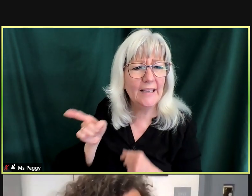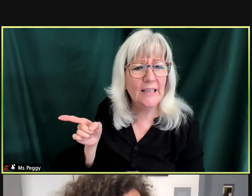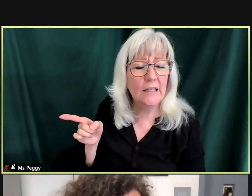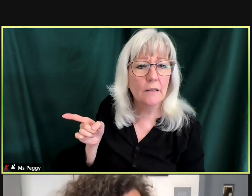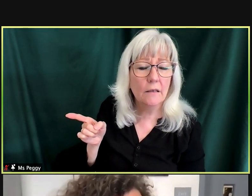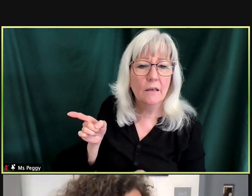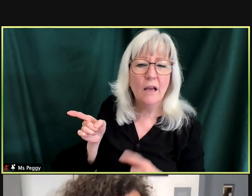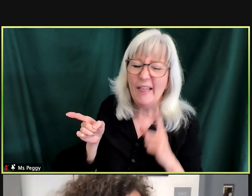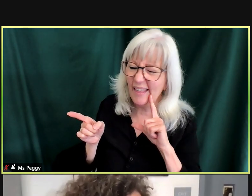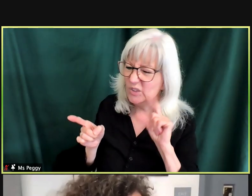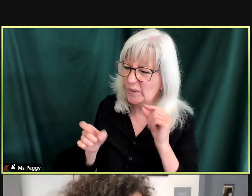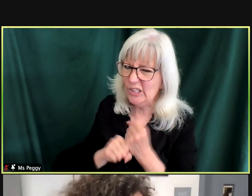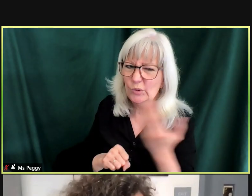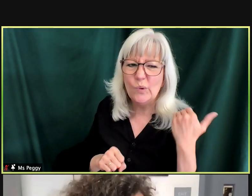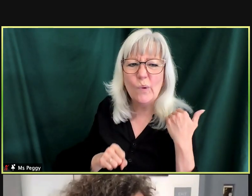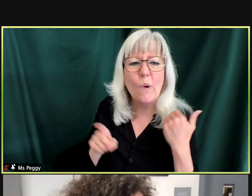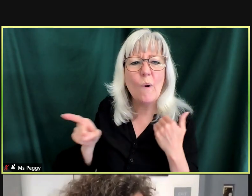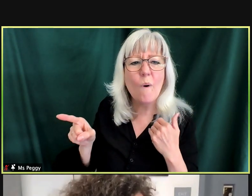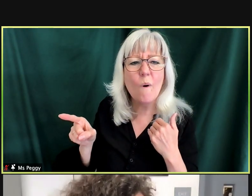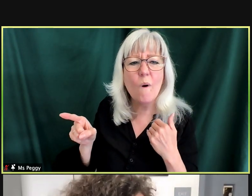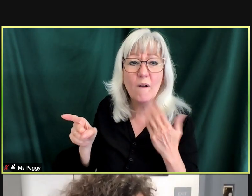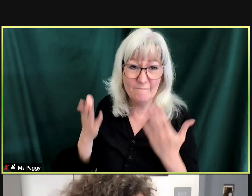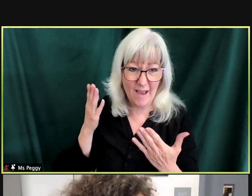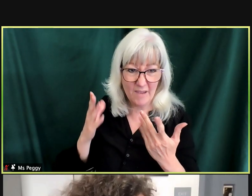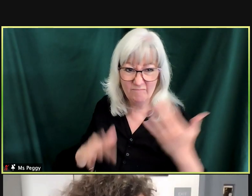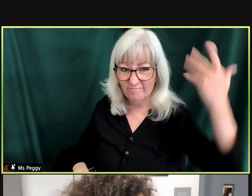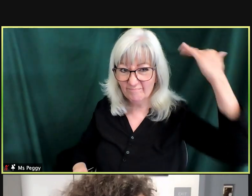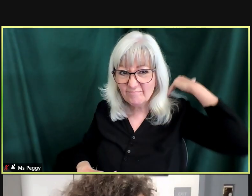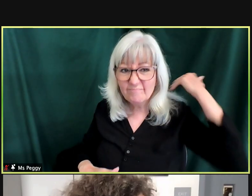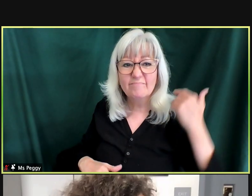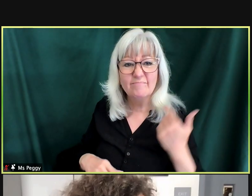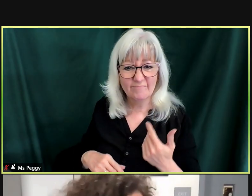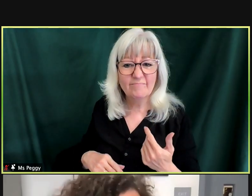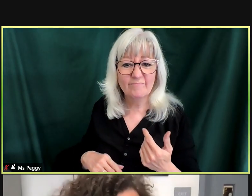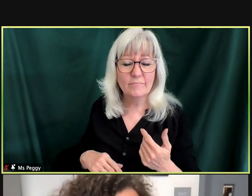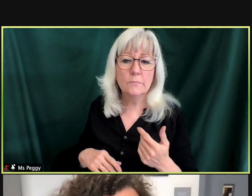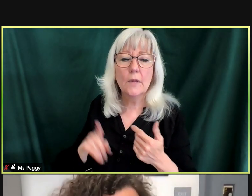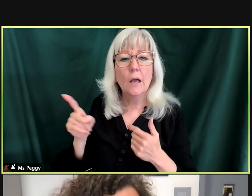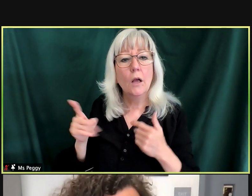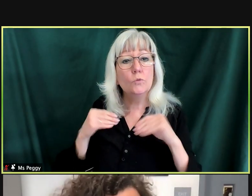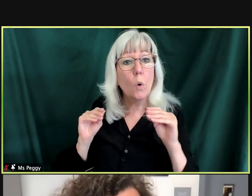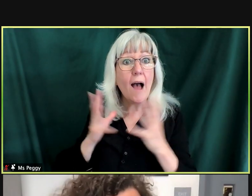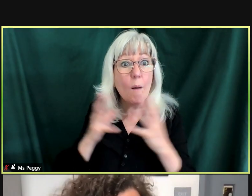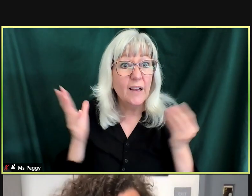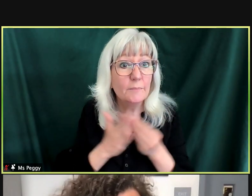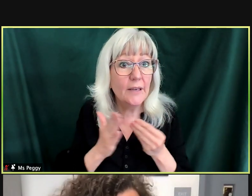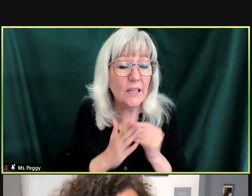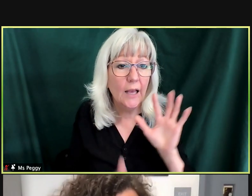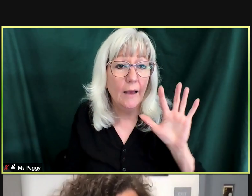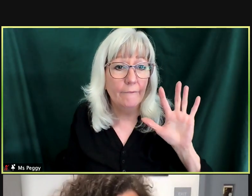maybe 20 years ago, or maybe even longer. It sold for $53 million.